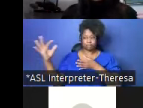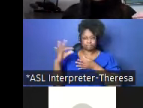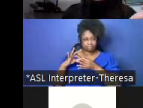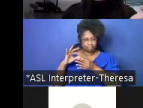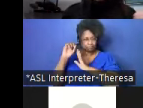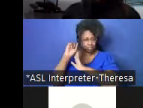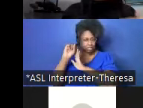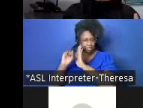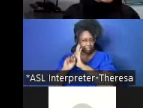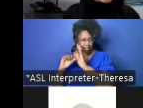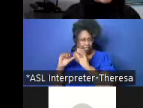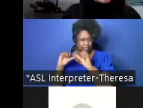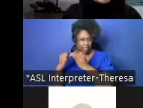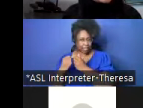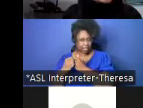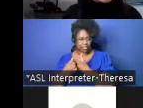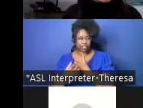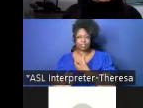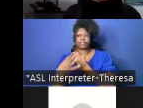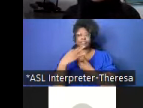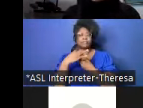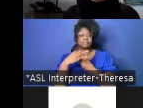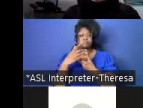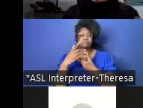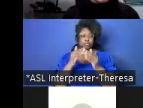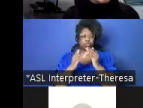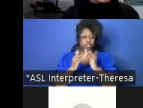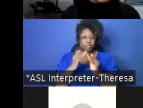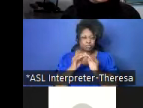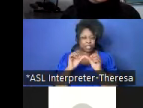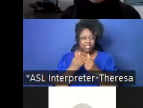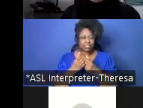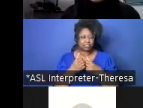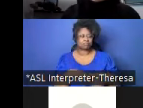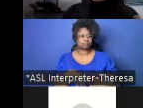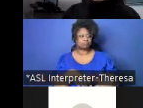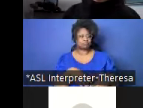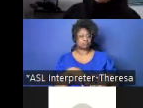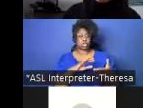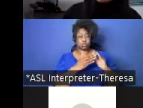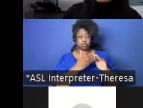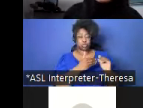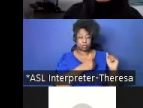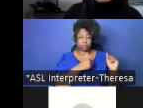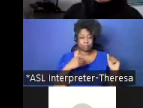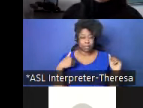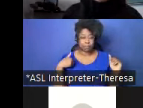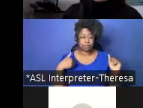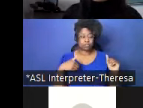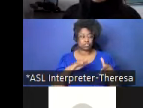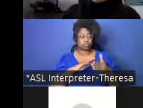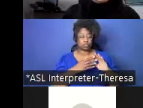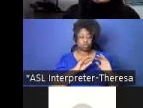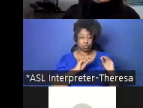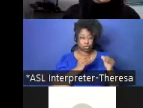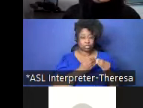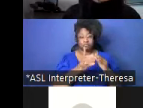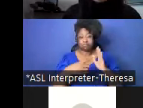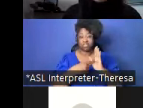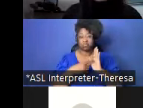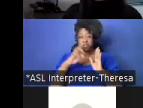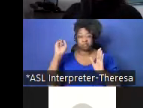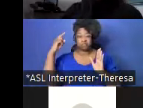you have municipal agencies, you have community members, you have community-based organizations, sometimes we have